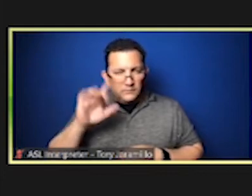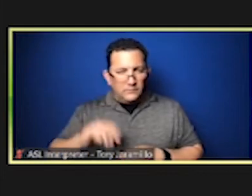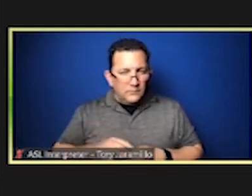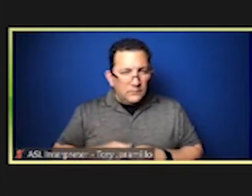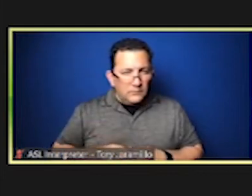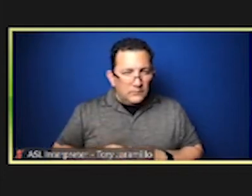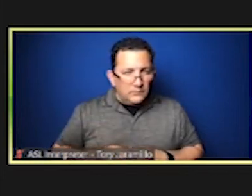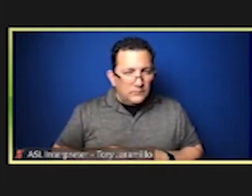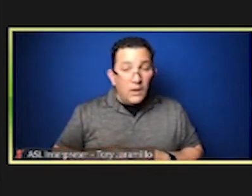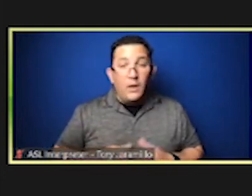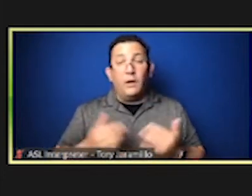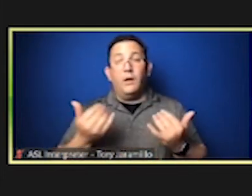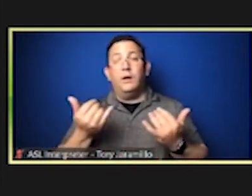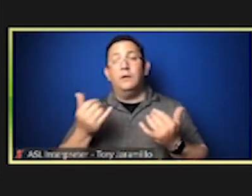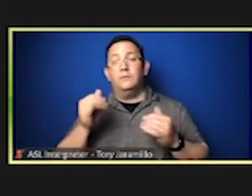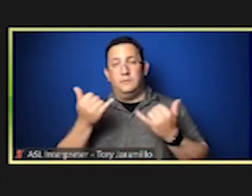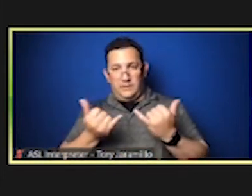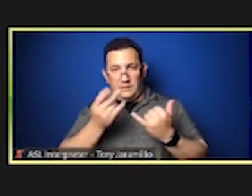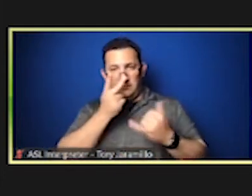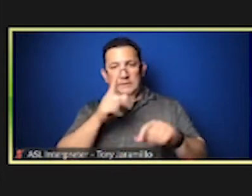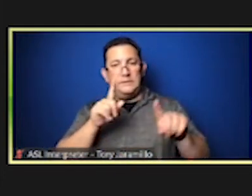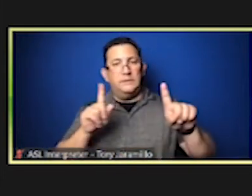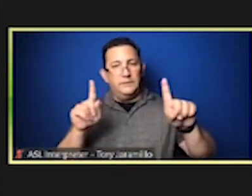is the attendance report.